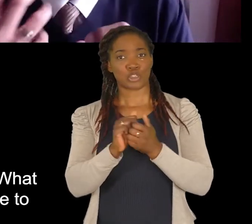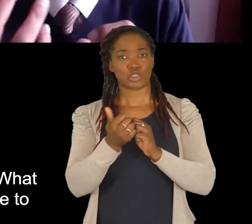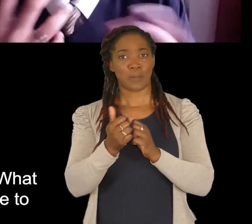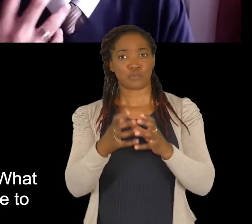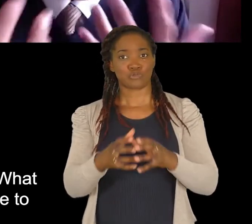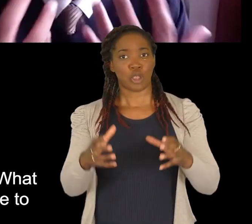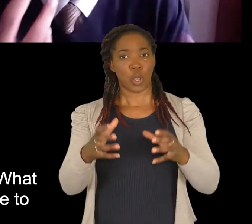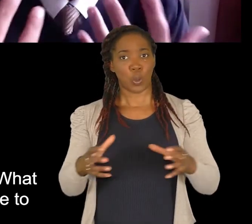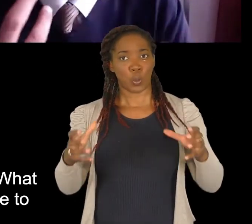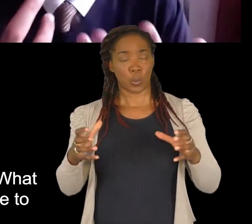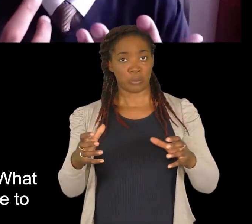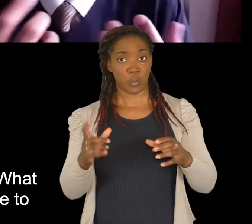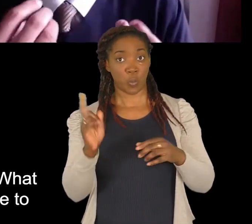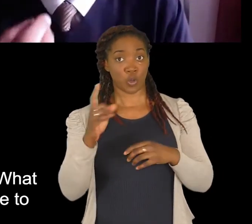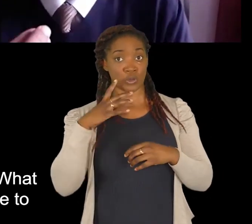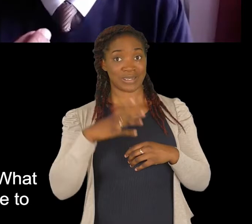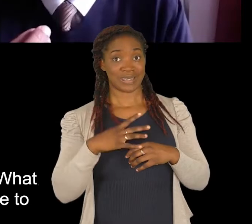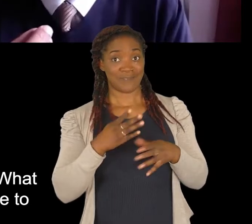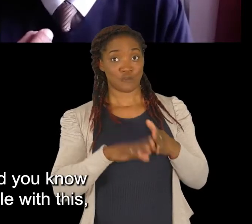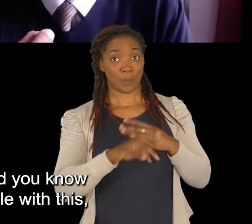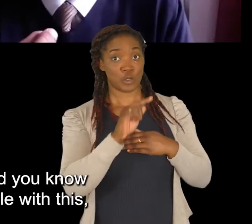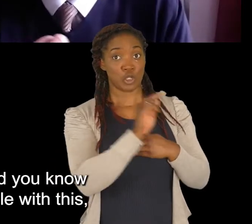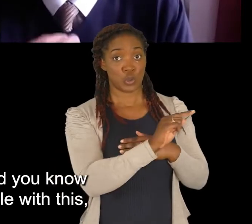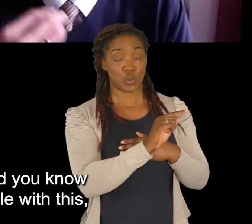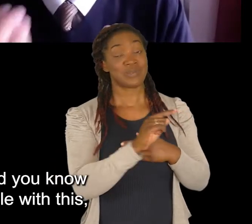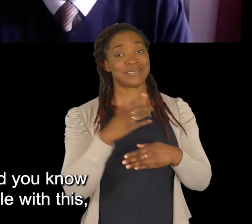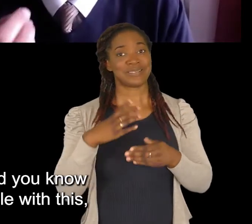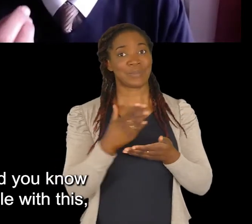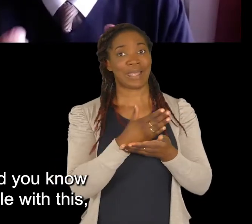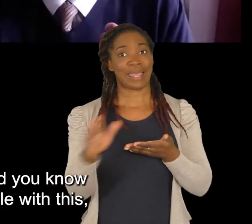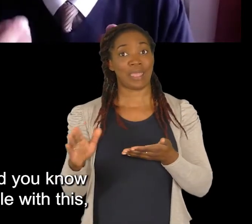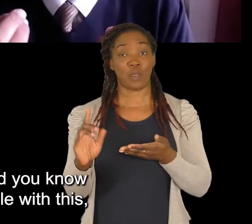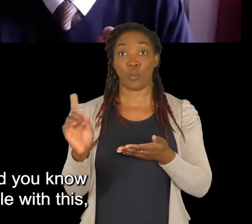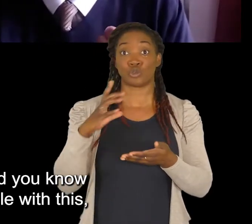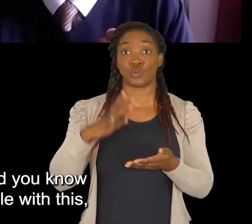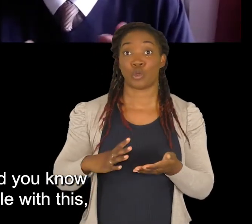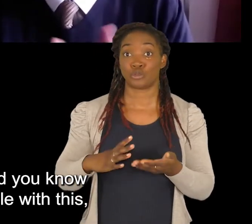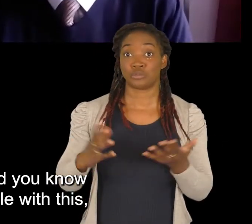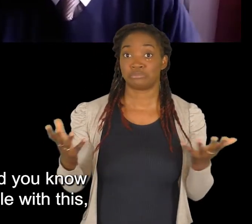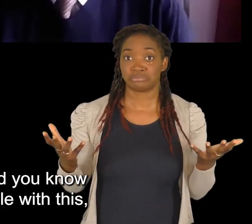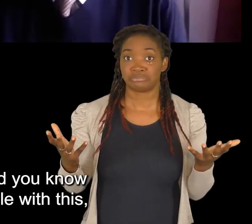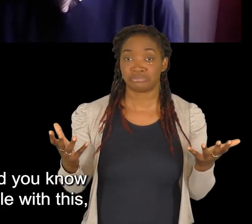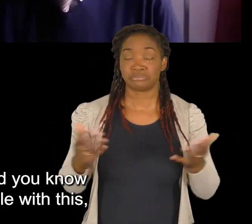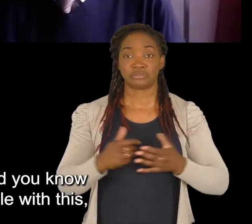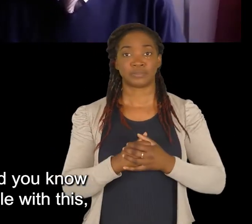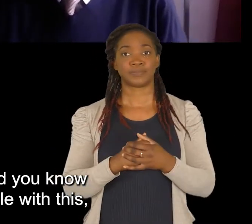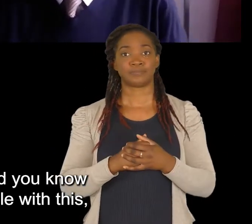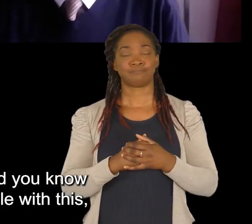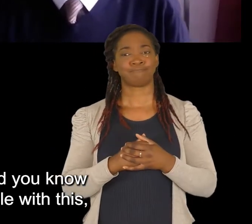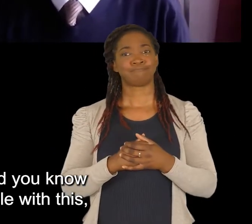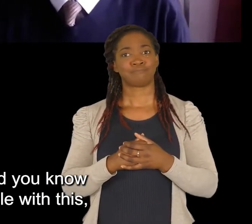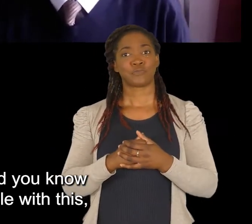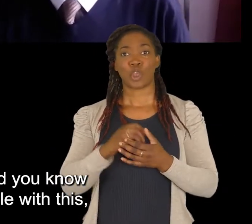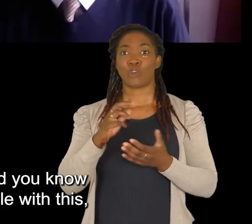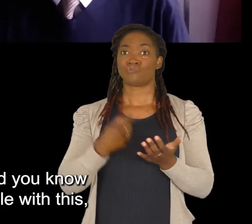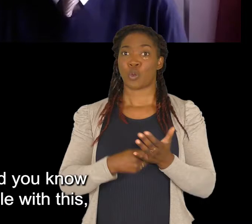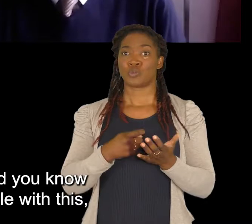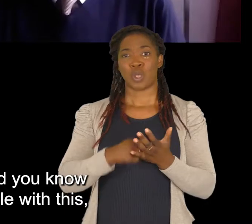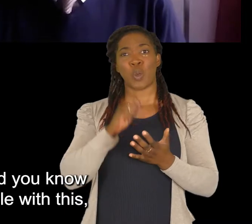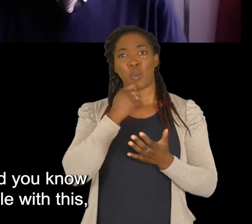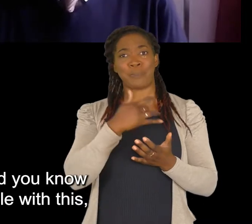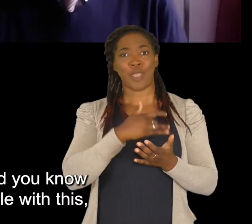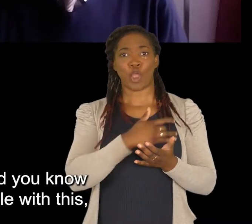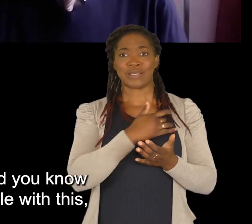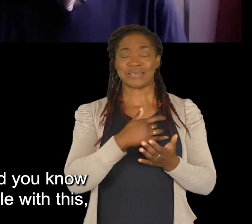want from you? So then the final bit is you do have to be clear. What do you want from that company? And you know, Rosa, I'm going to be very honest with you, right?